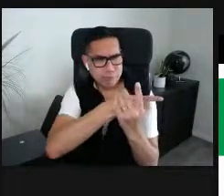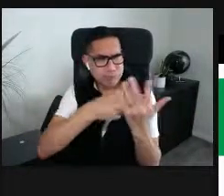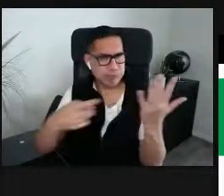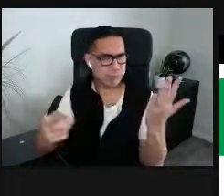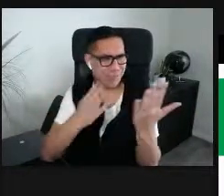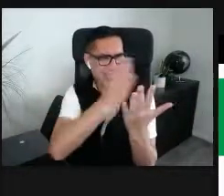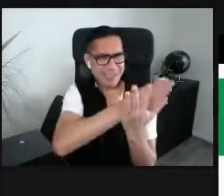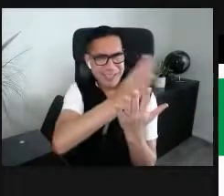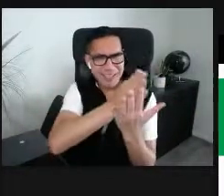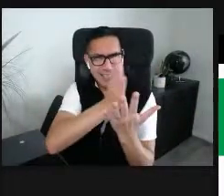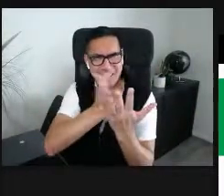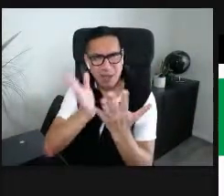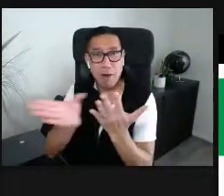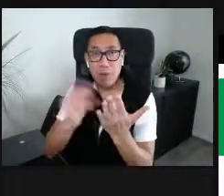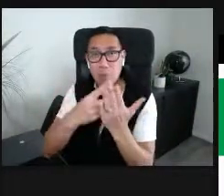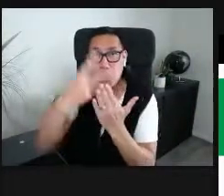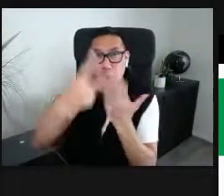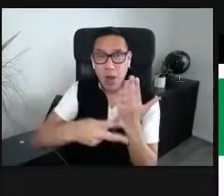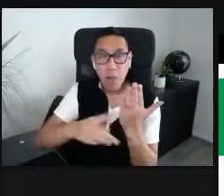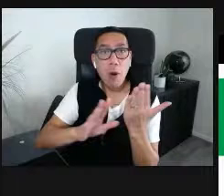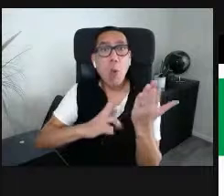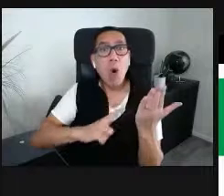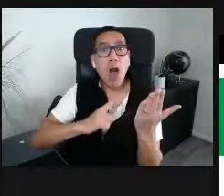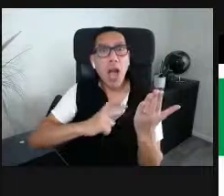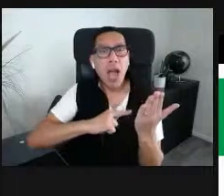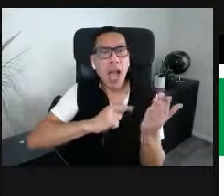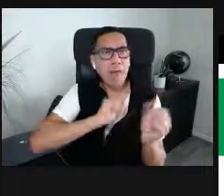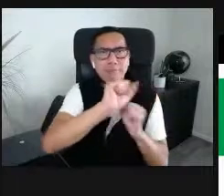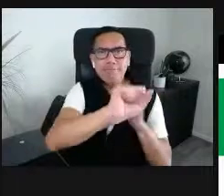it met individual stroke survivor